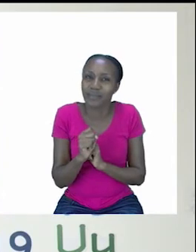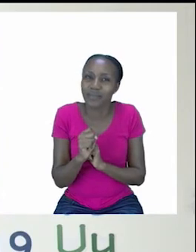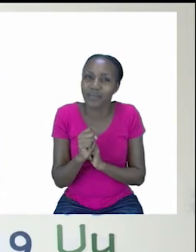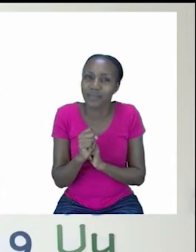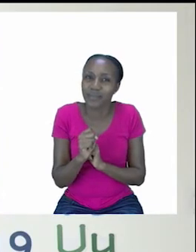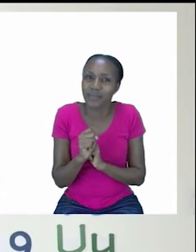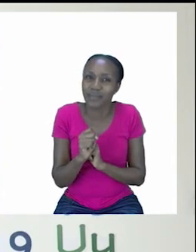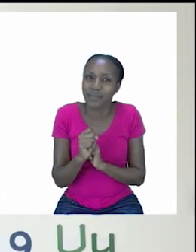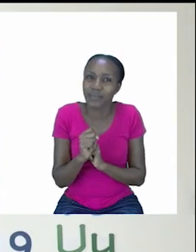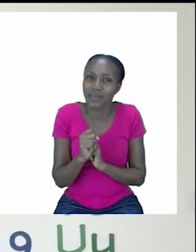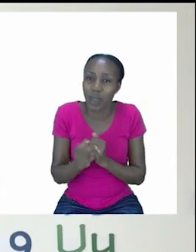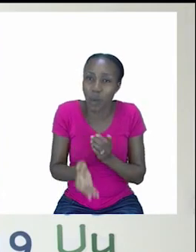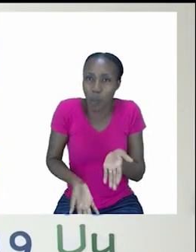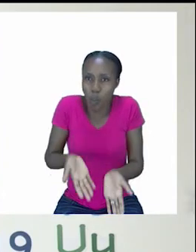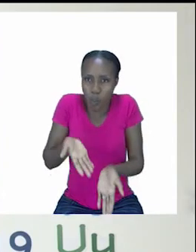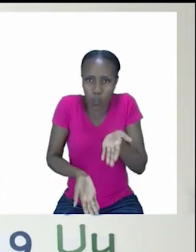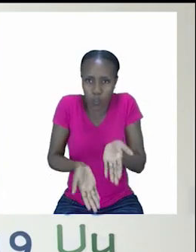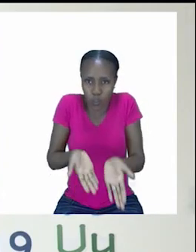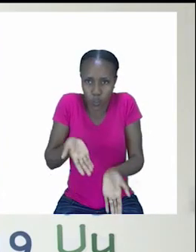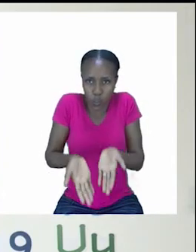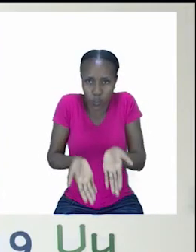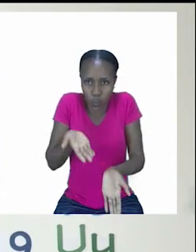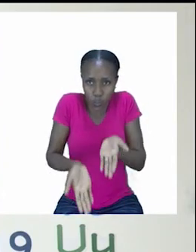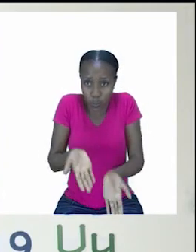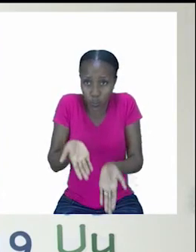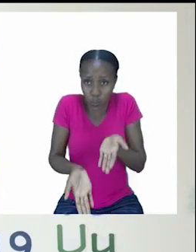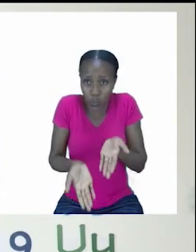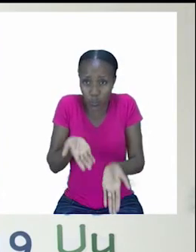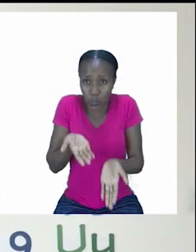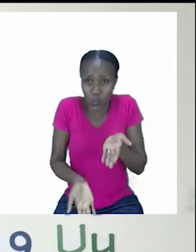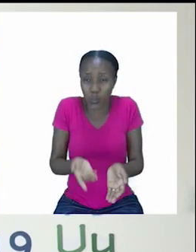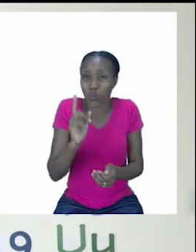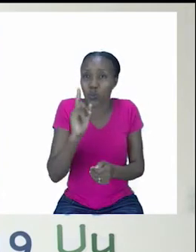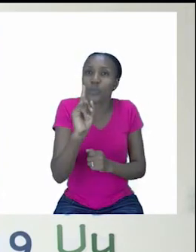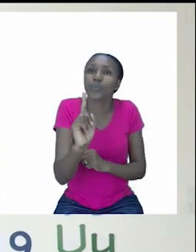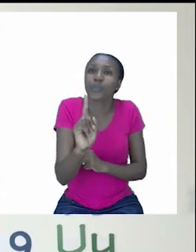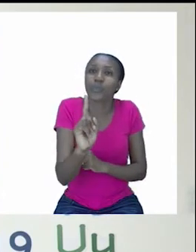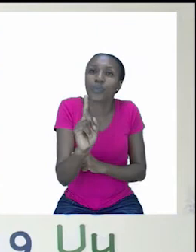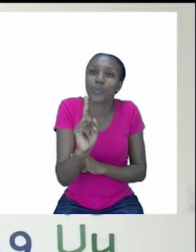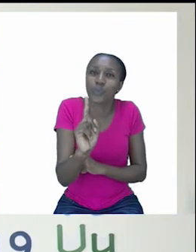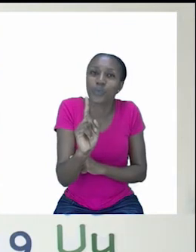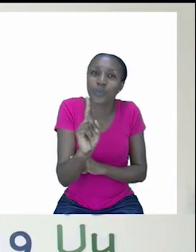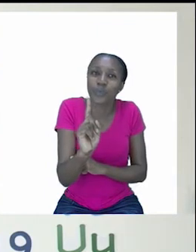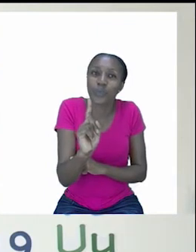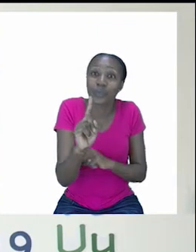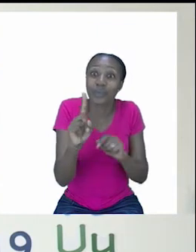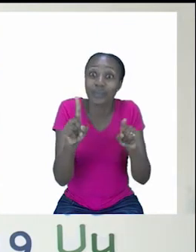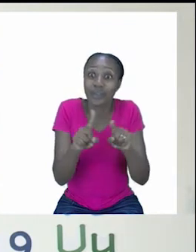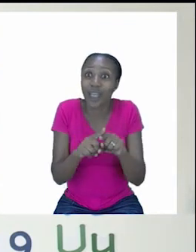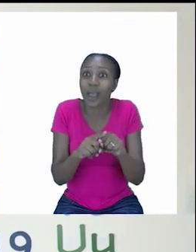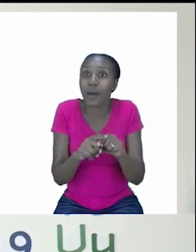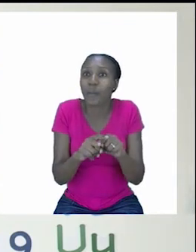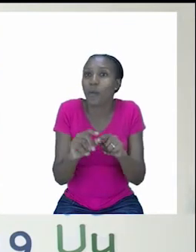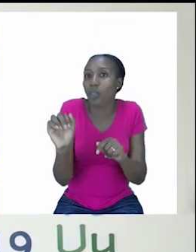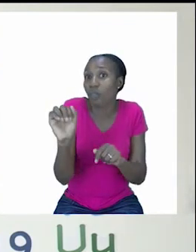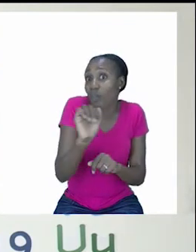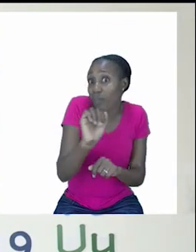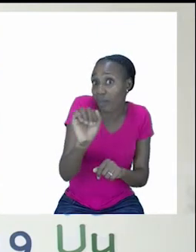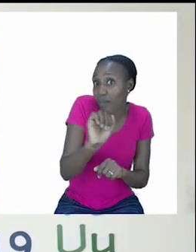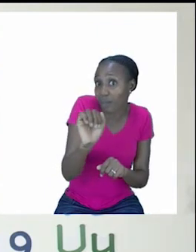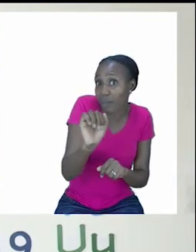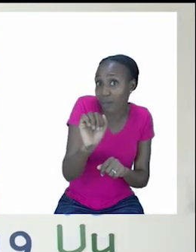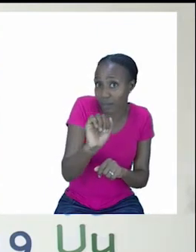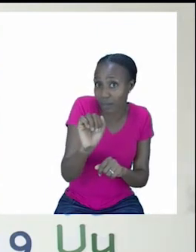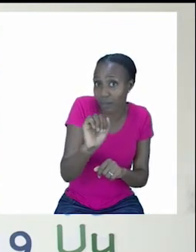a wheel here. 1 wheel, like the wheel on a car.